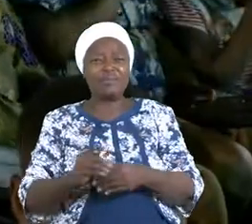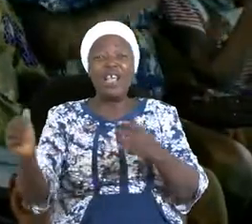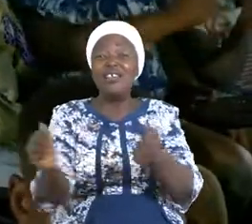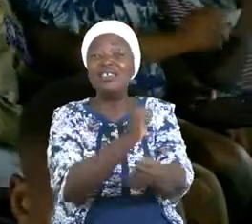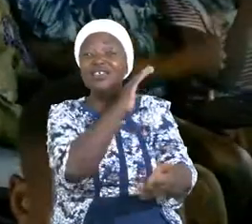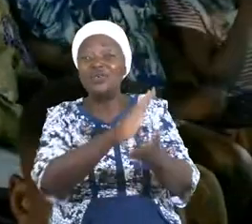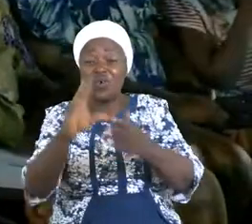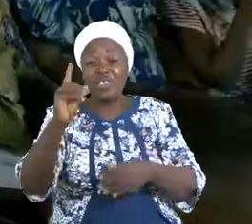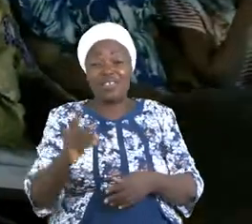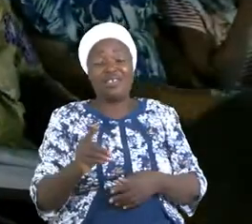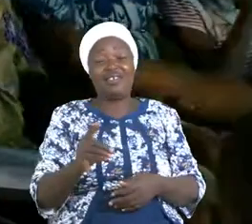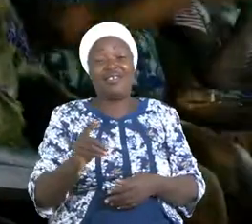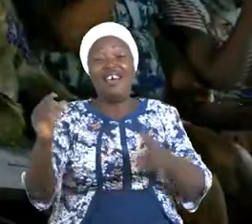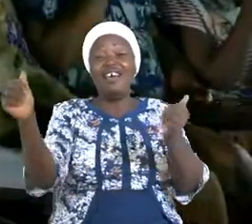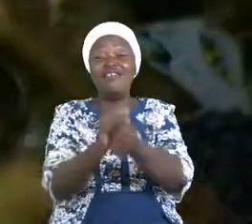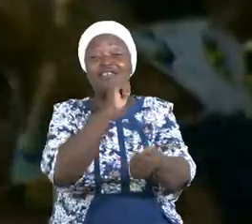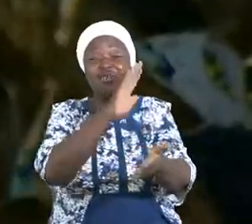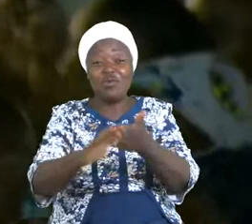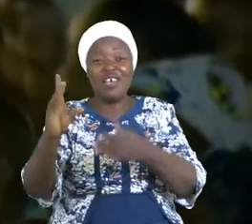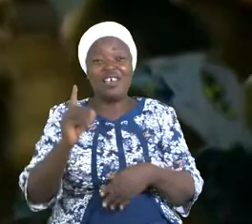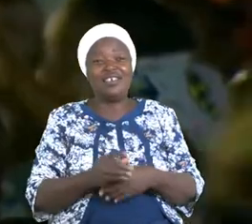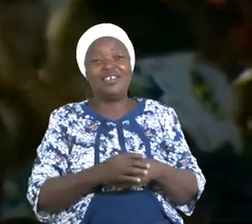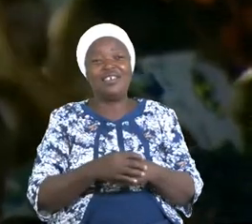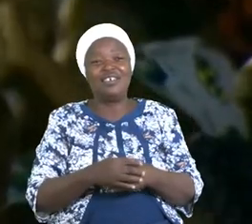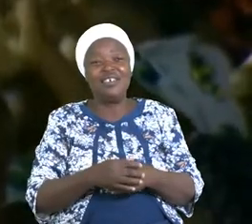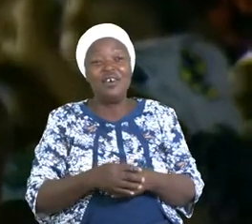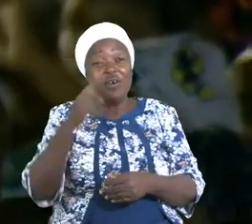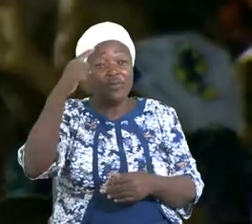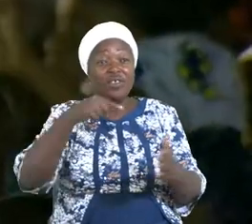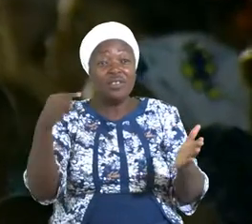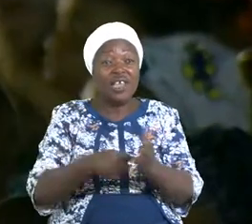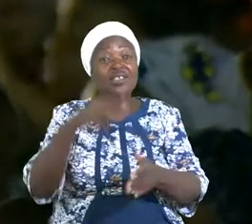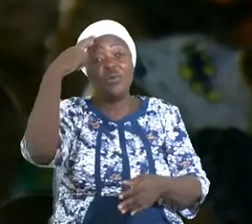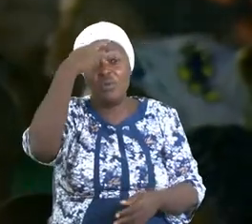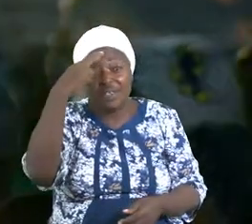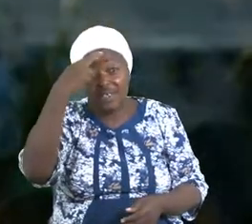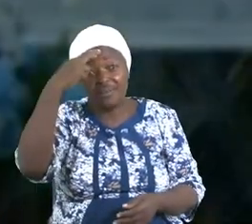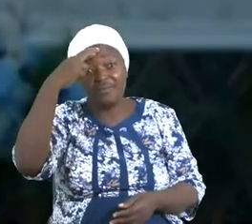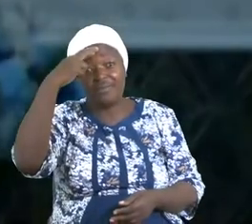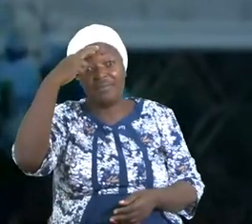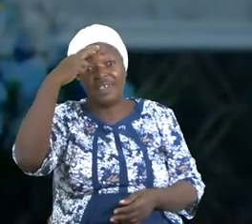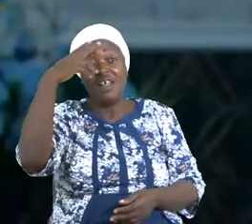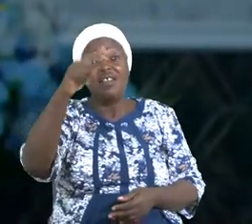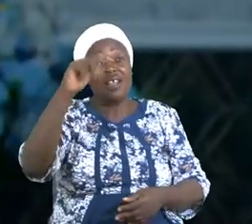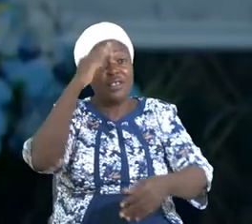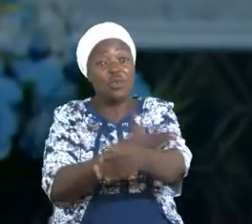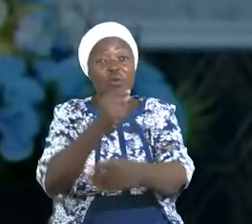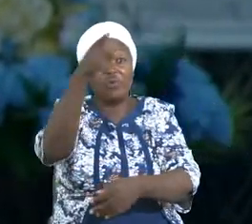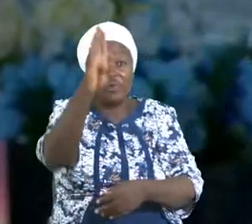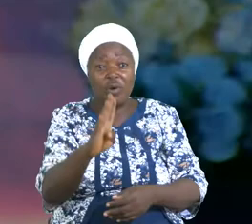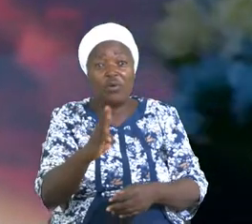Destroyed. Destroyed. For this purpose, the Son of God